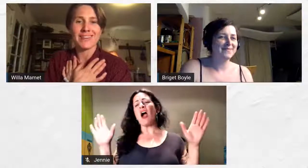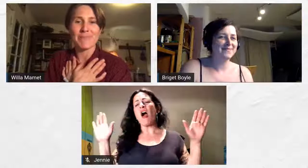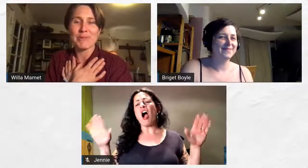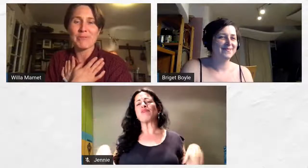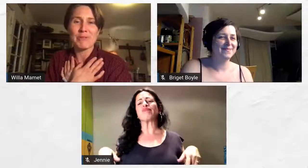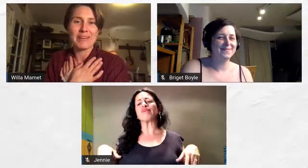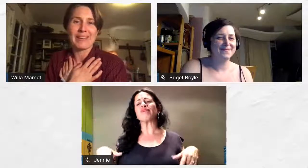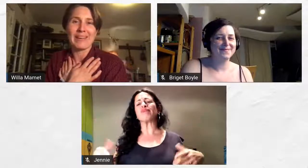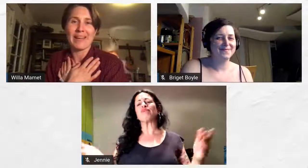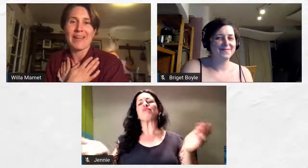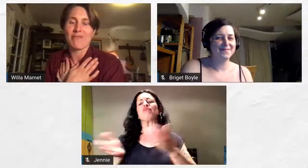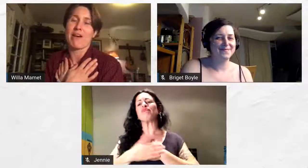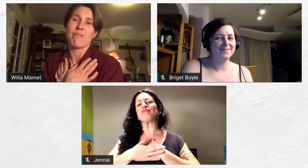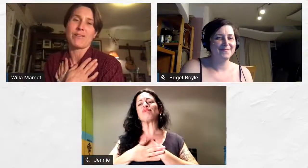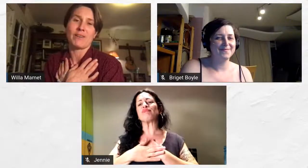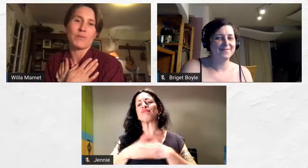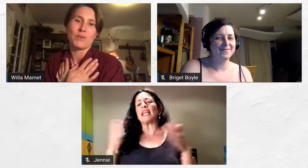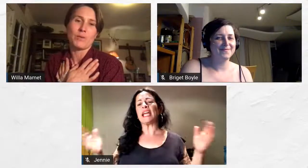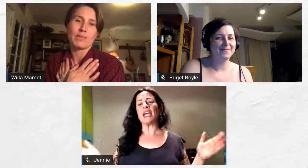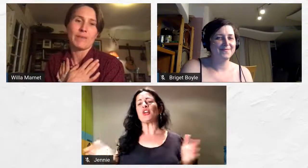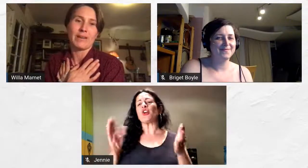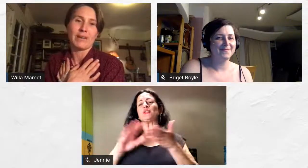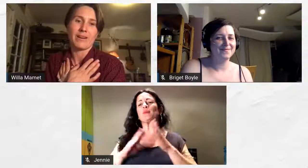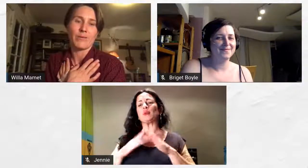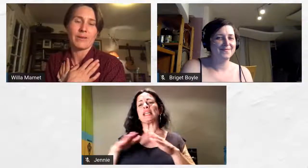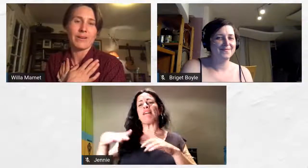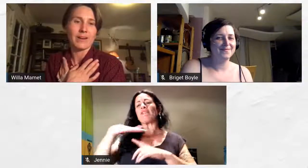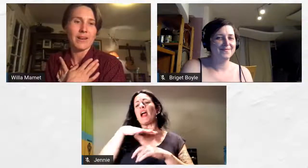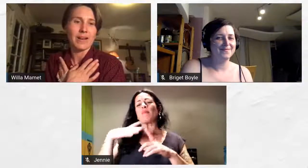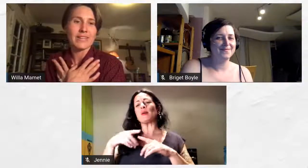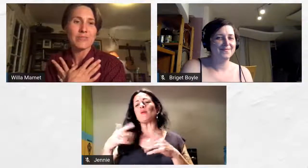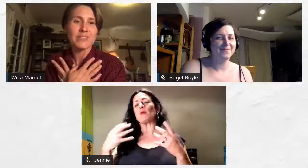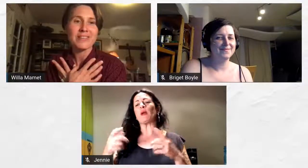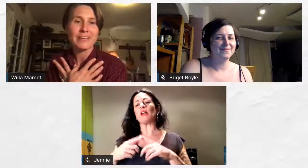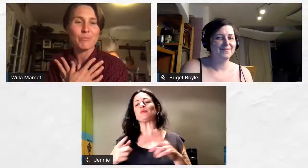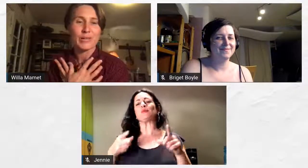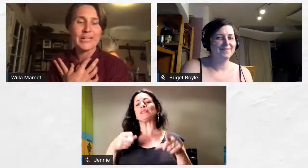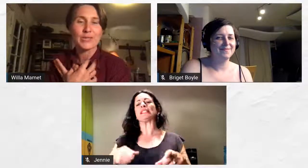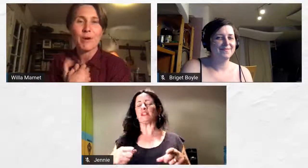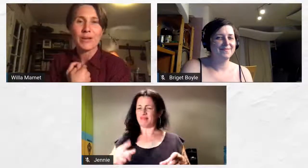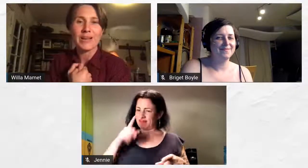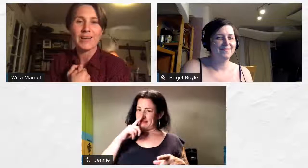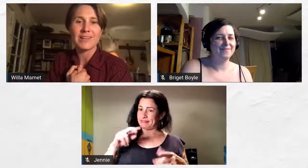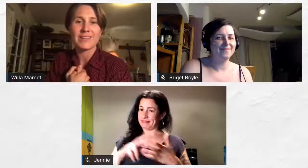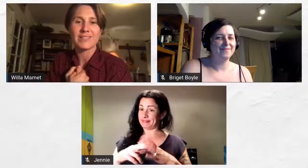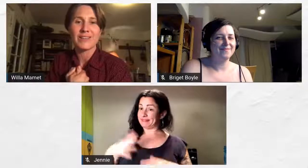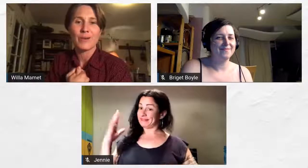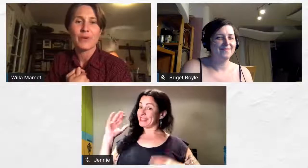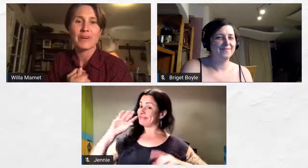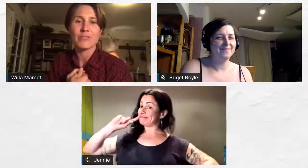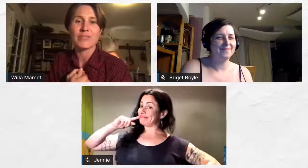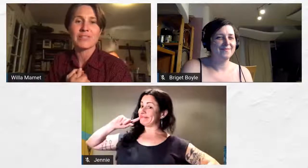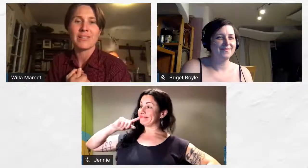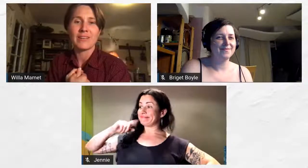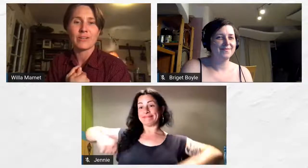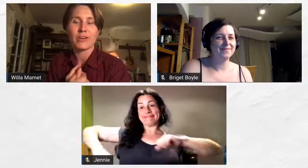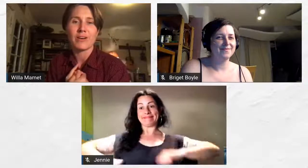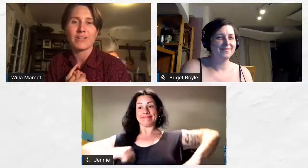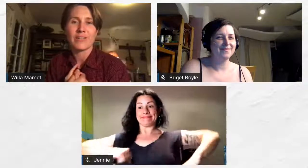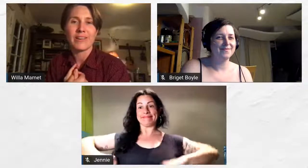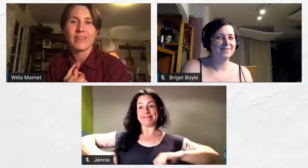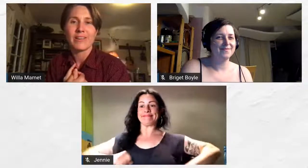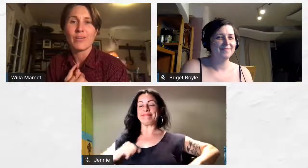and community environment that we want to make here. We are not interested in a prettiest pony contest. We are interested